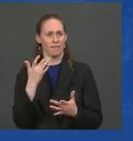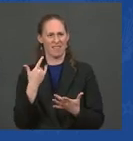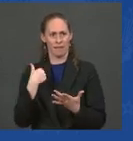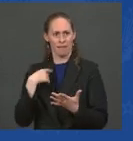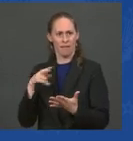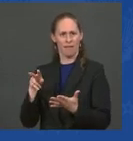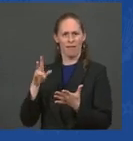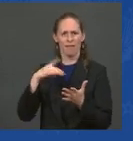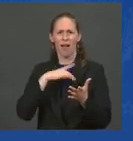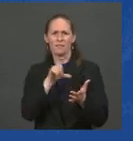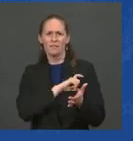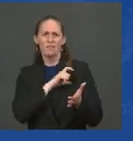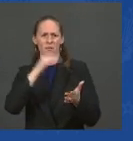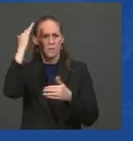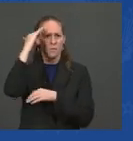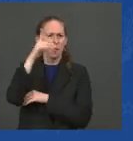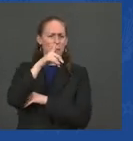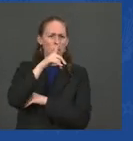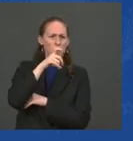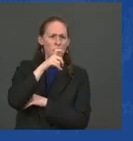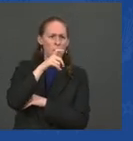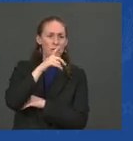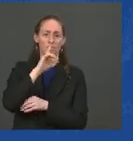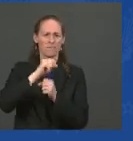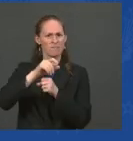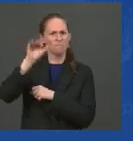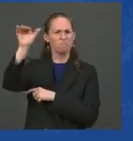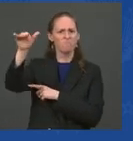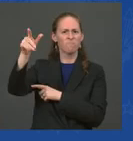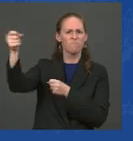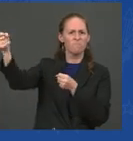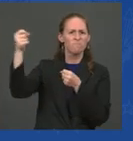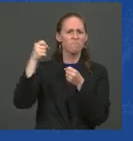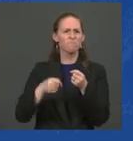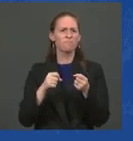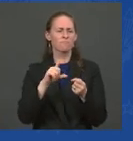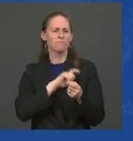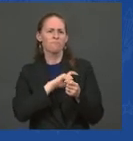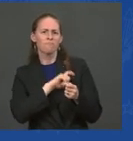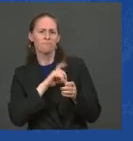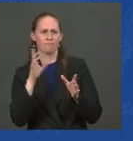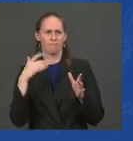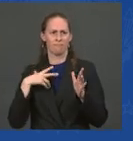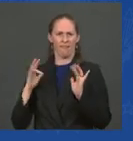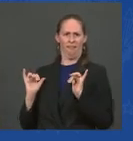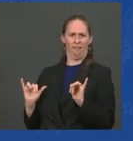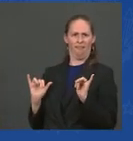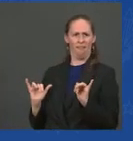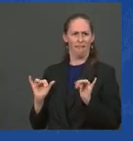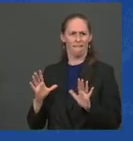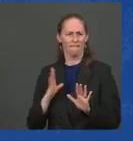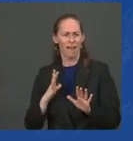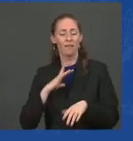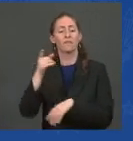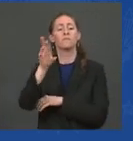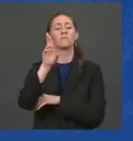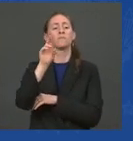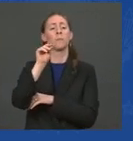said, you have nothing to worry about. You have nothing to worry about. Talk about constituent service. Rosa, you come by it,